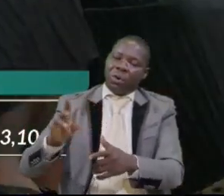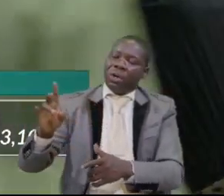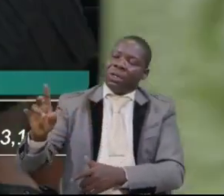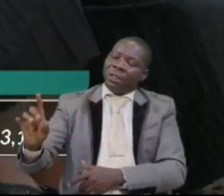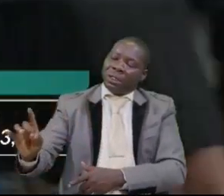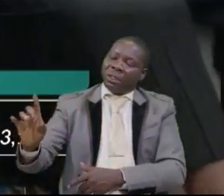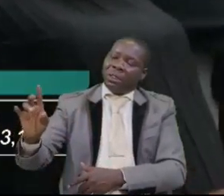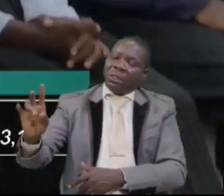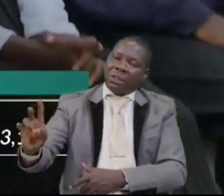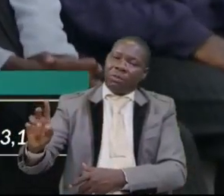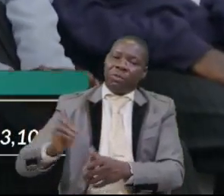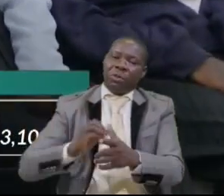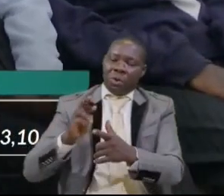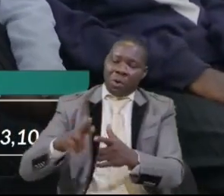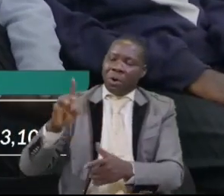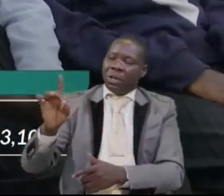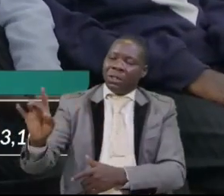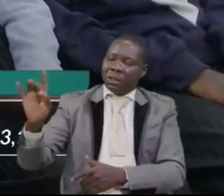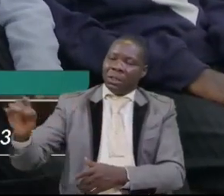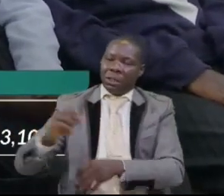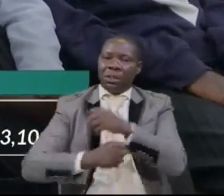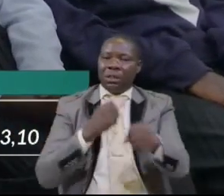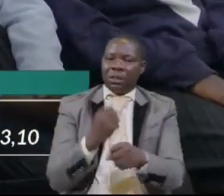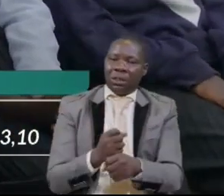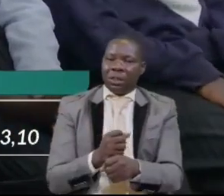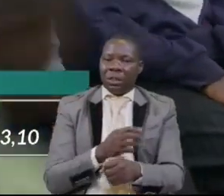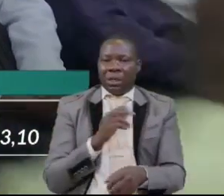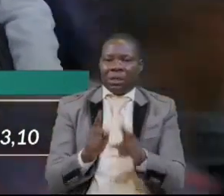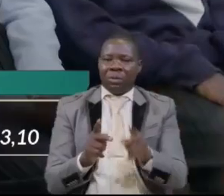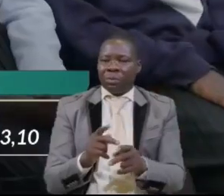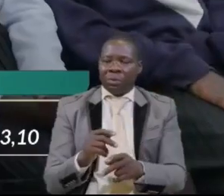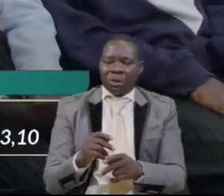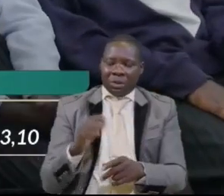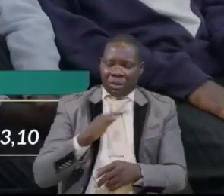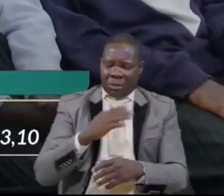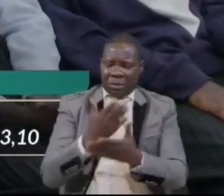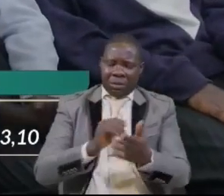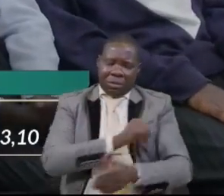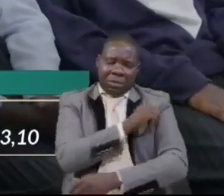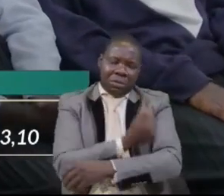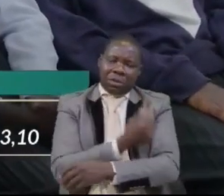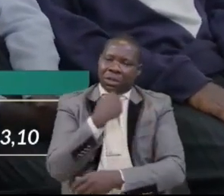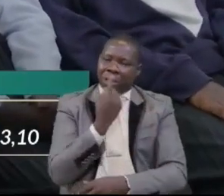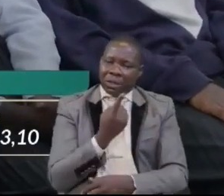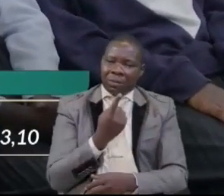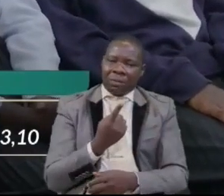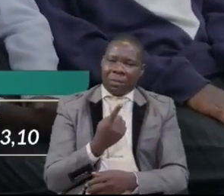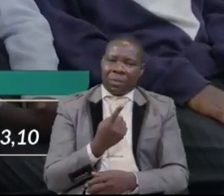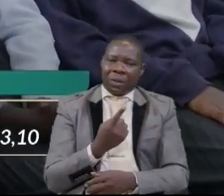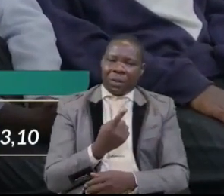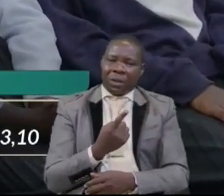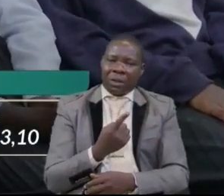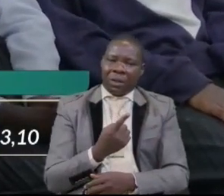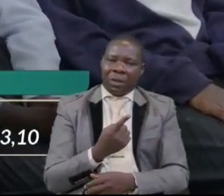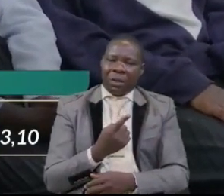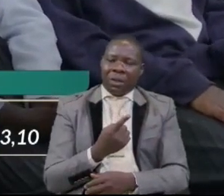888 and uh people some some authorities have said it got there at the age of 20 and at the age of 20